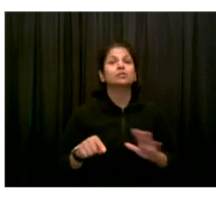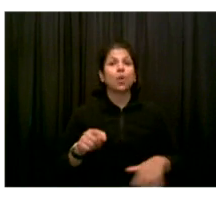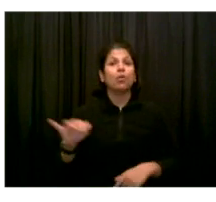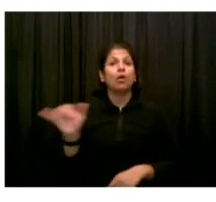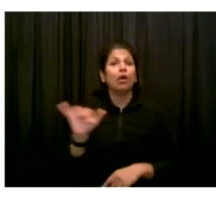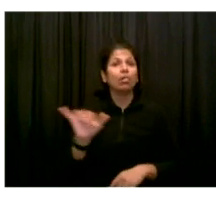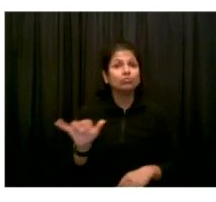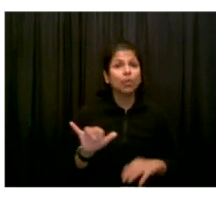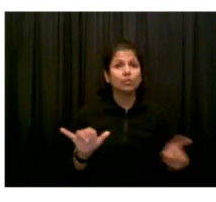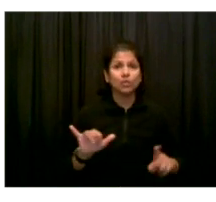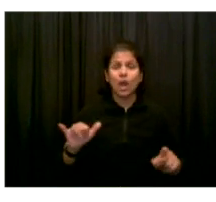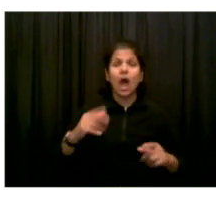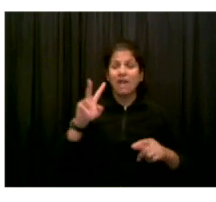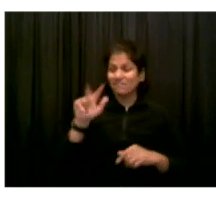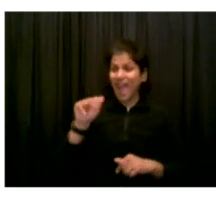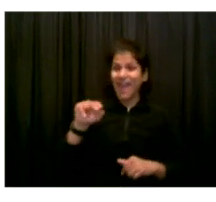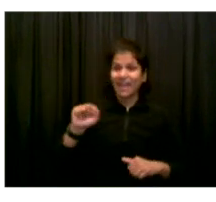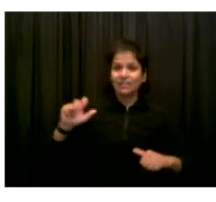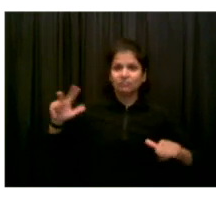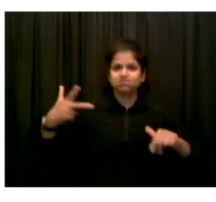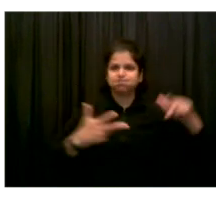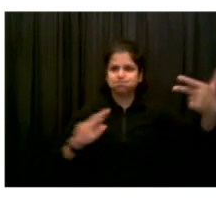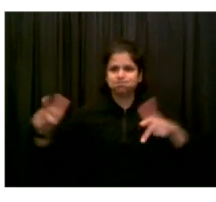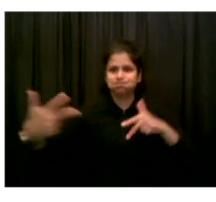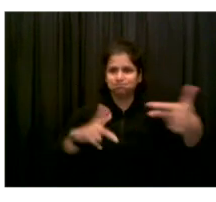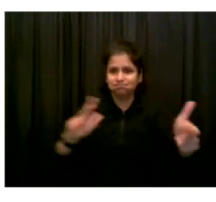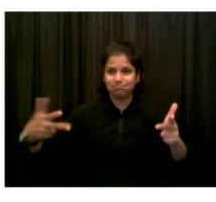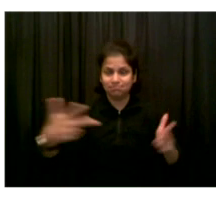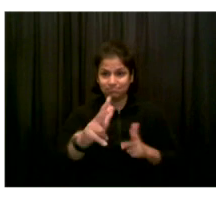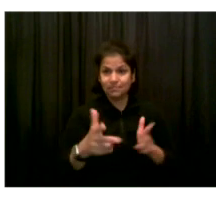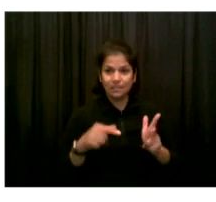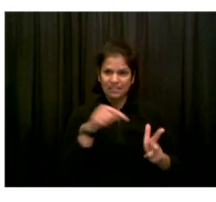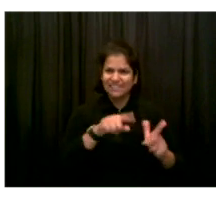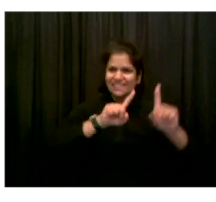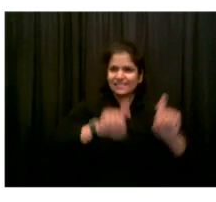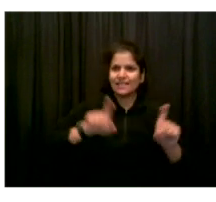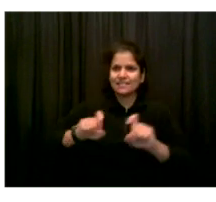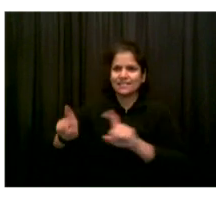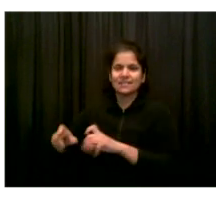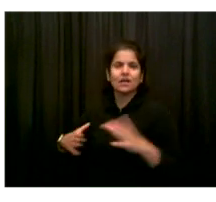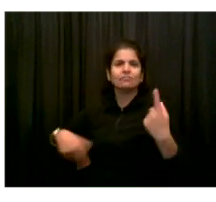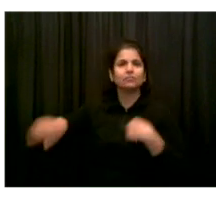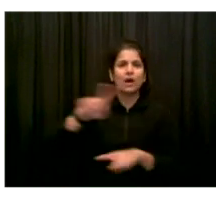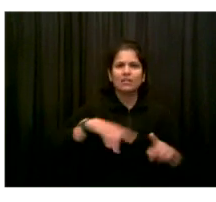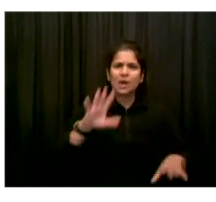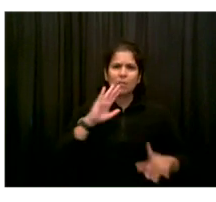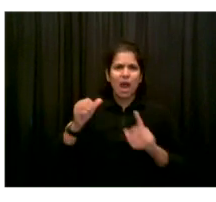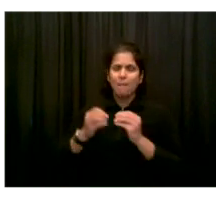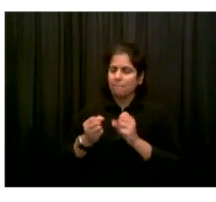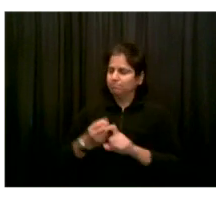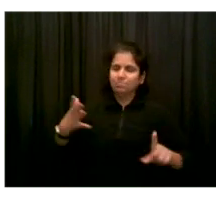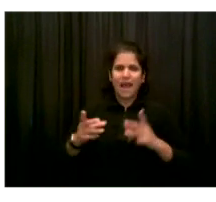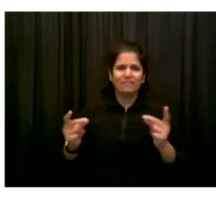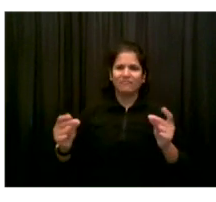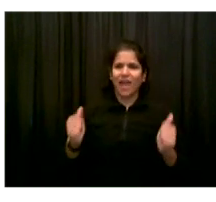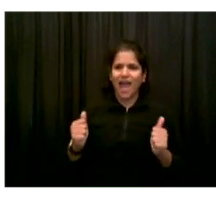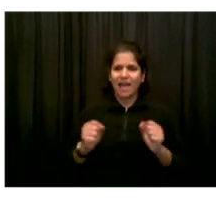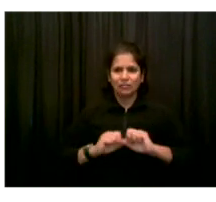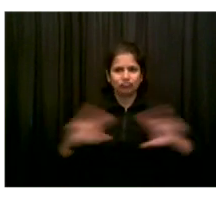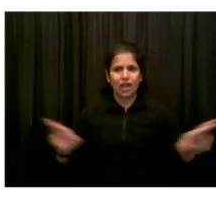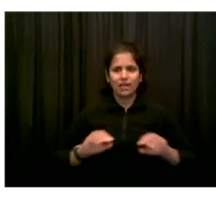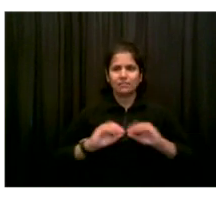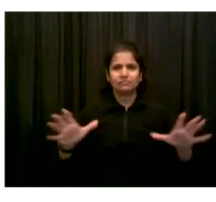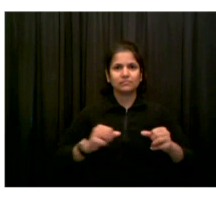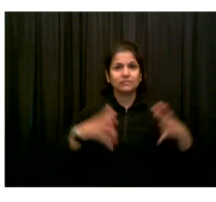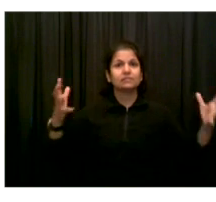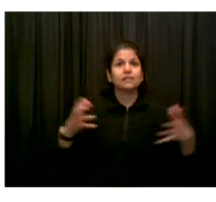had. So we've been building substantially. We've already been doing double what we were doing 3 weeks ago, and we're going to have the capacity to double that again. I hope that answers your